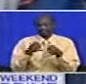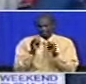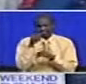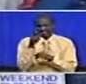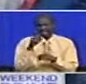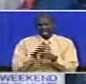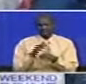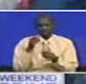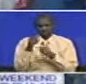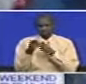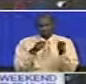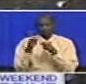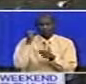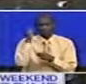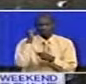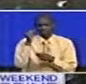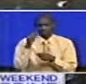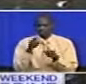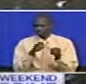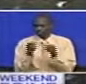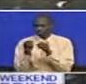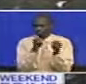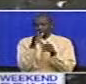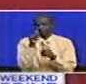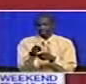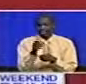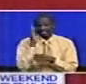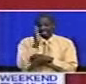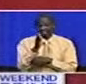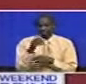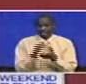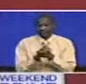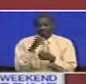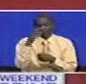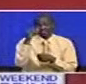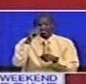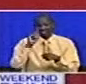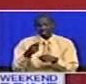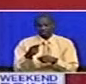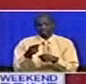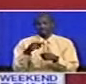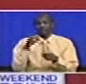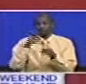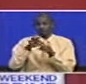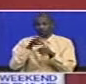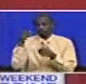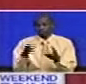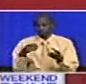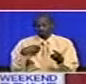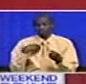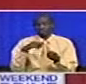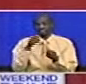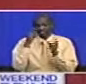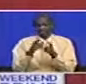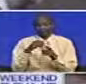always sought to control its political orientation. The direction in which its 58,000 votes go could shape politics in this region for